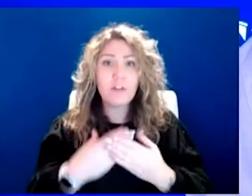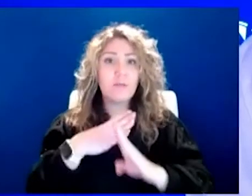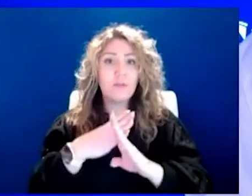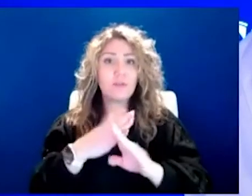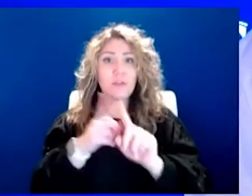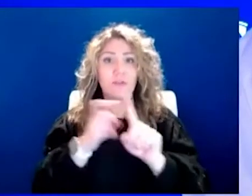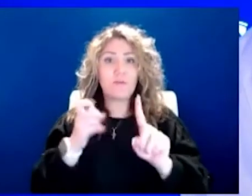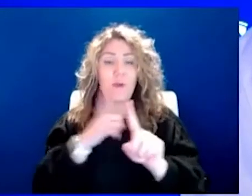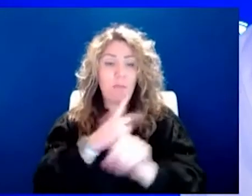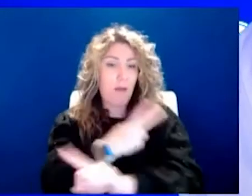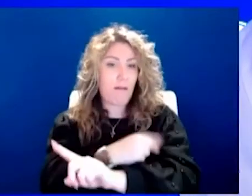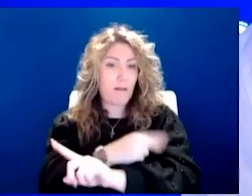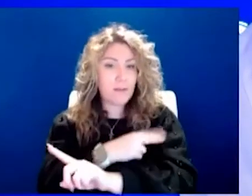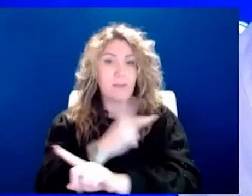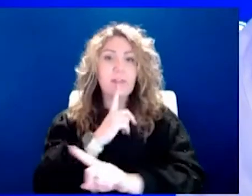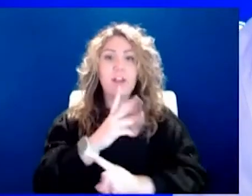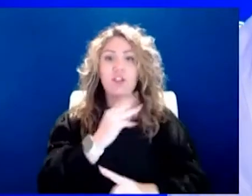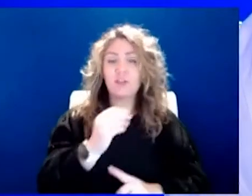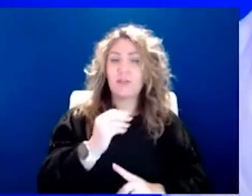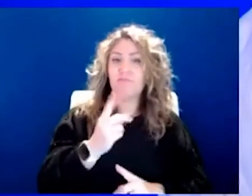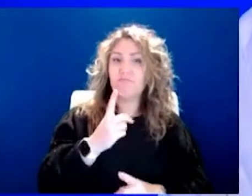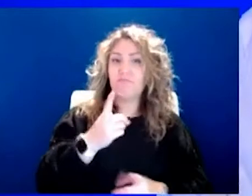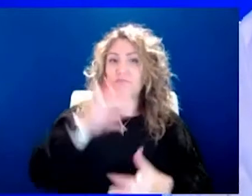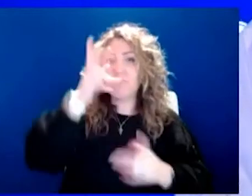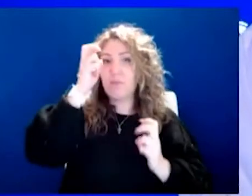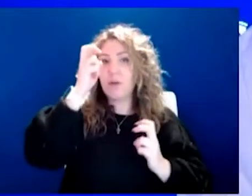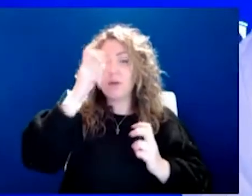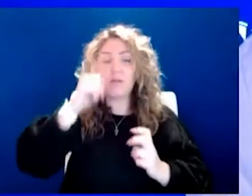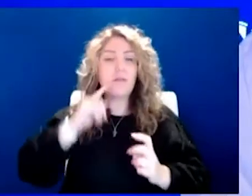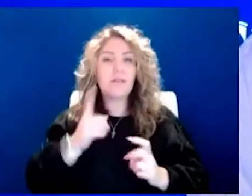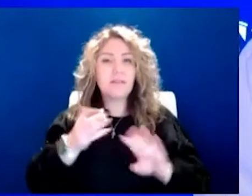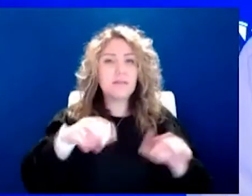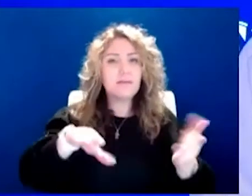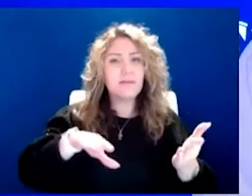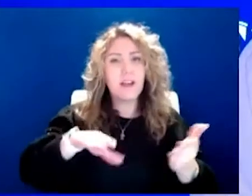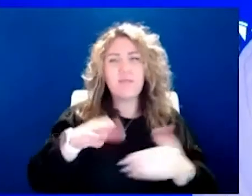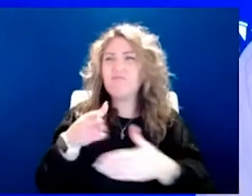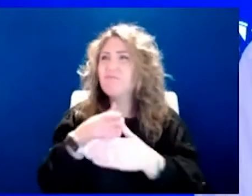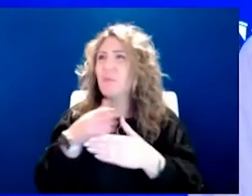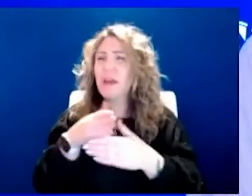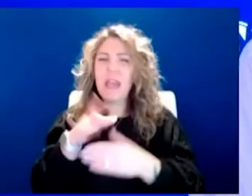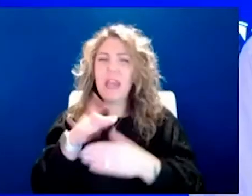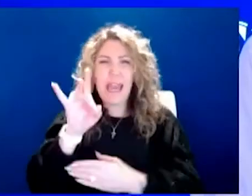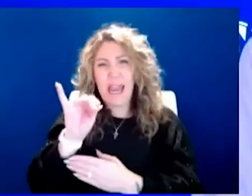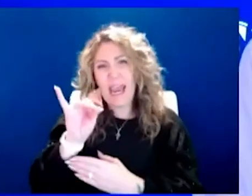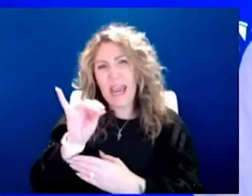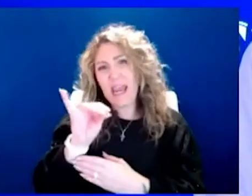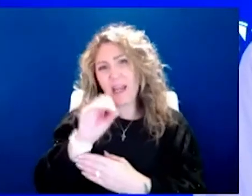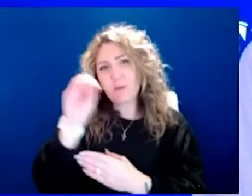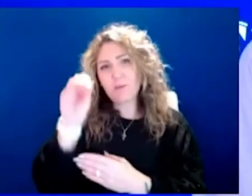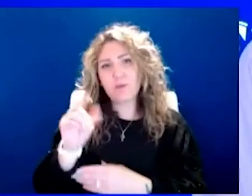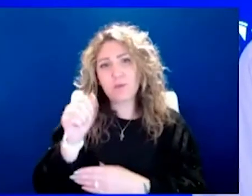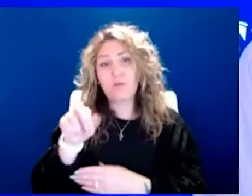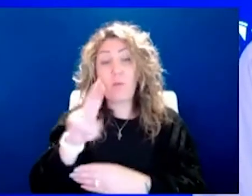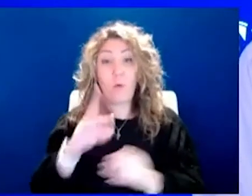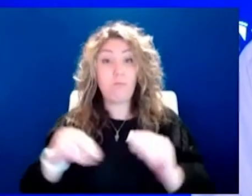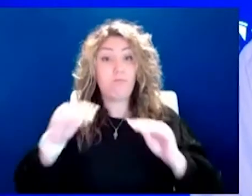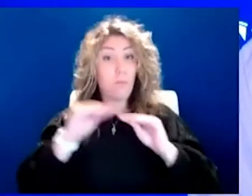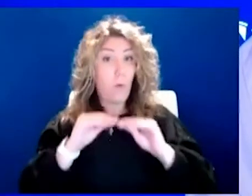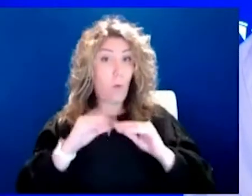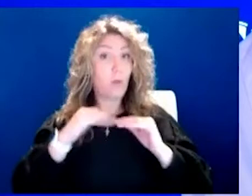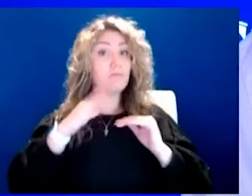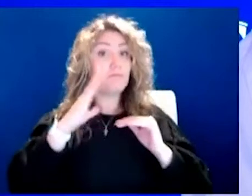hospitalization, severe disease, and death, ranging probably about 80% or more. And then, of course, some of that will depend on